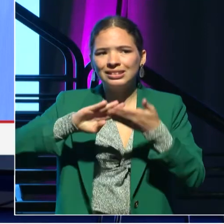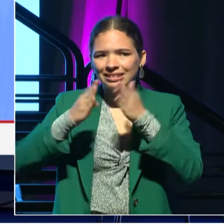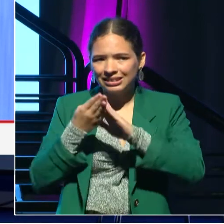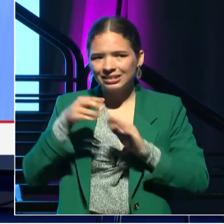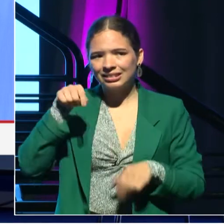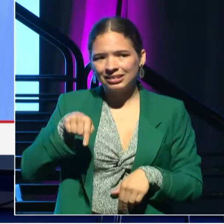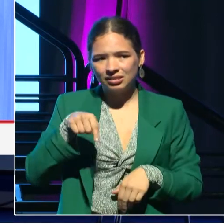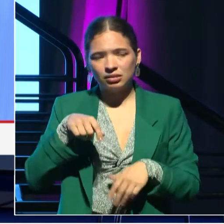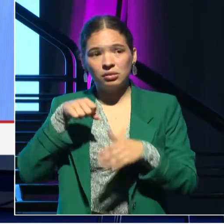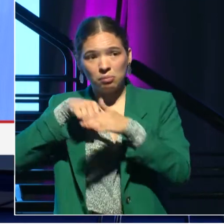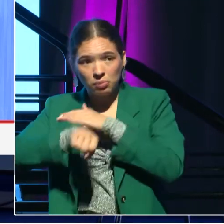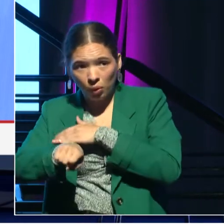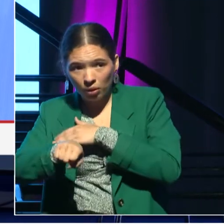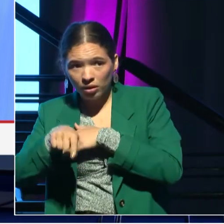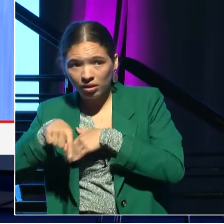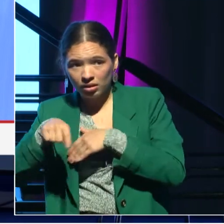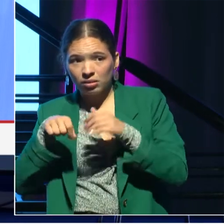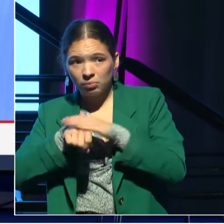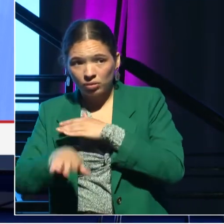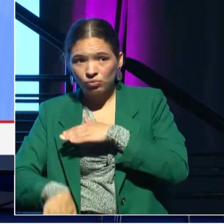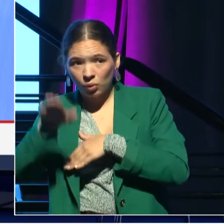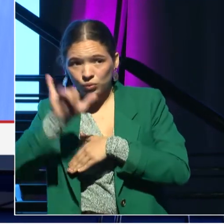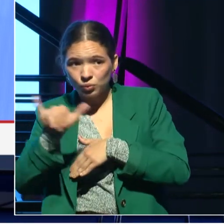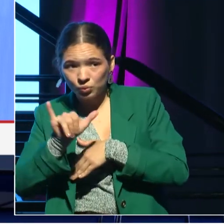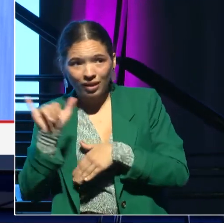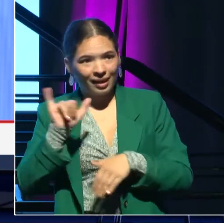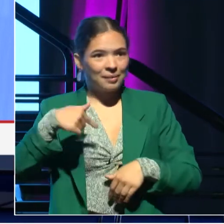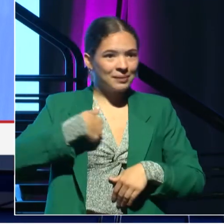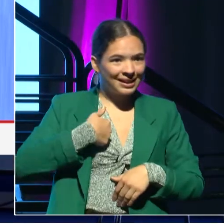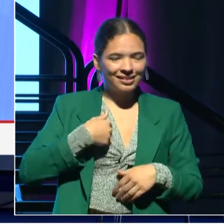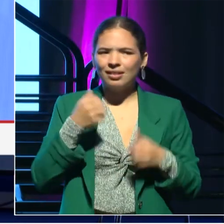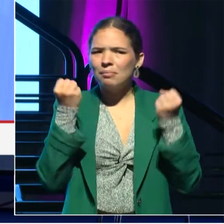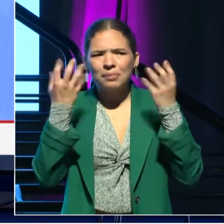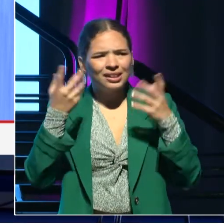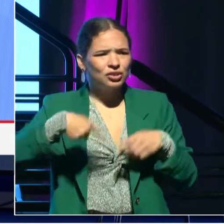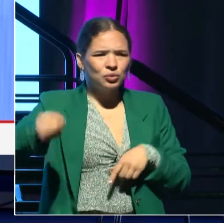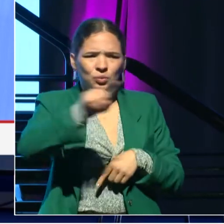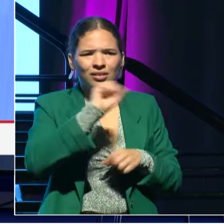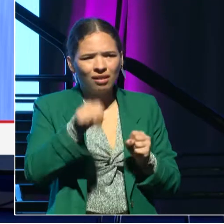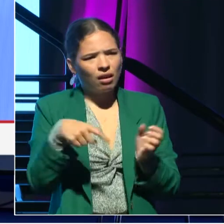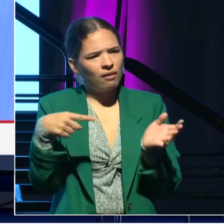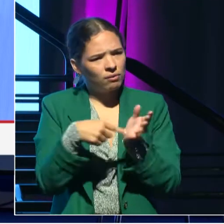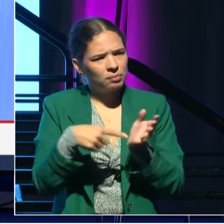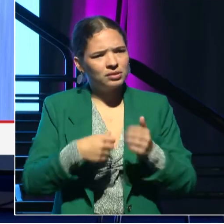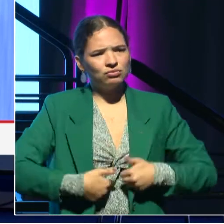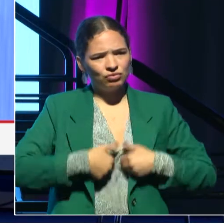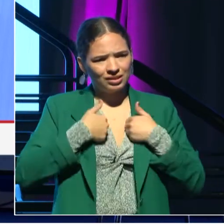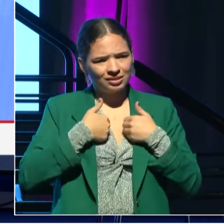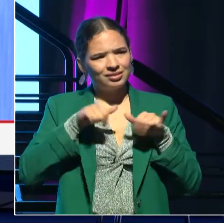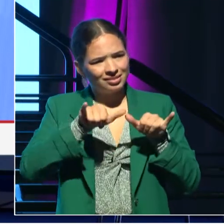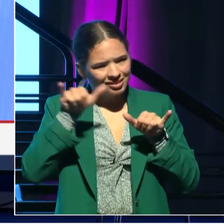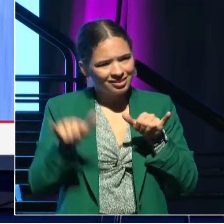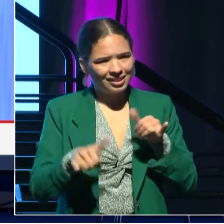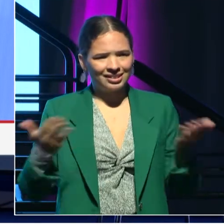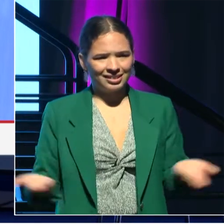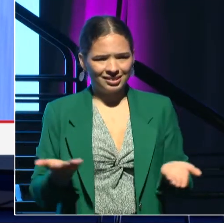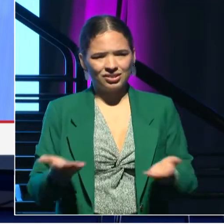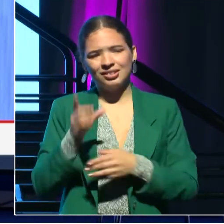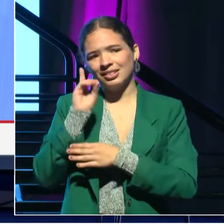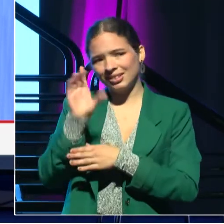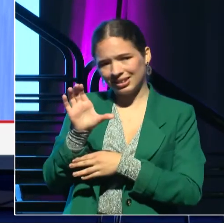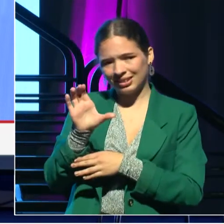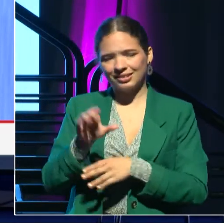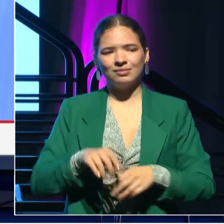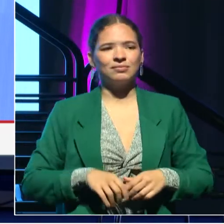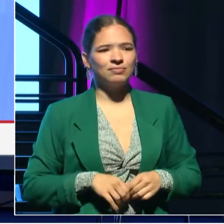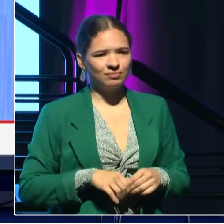raised here, like me and like many of you, can afford to live and stay here. And that is why in this budget, we